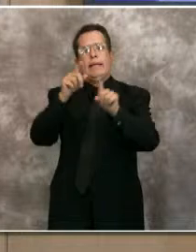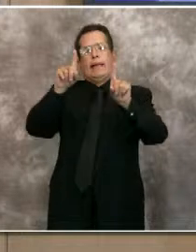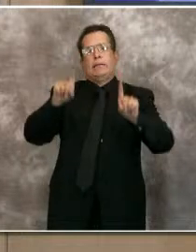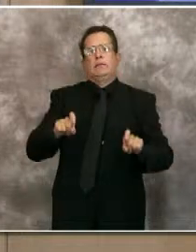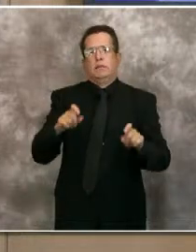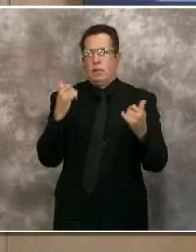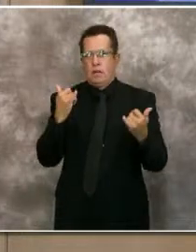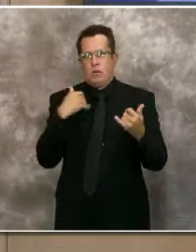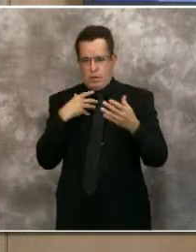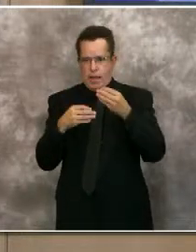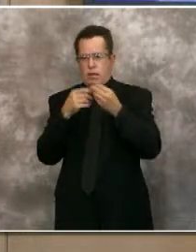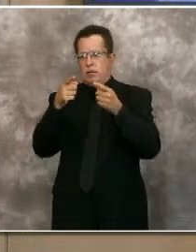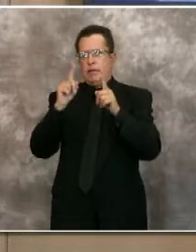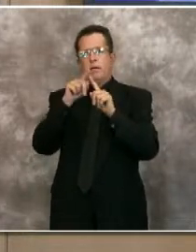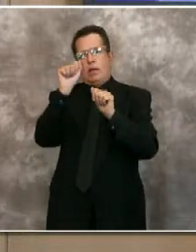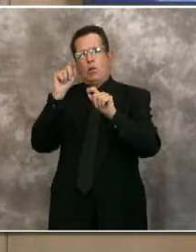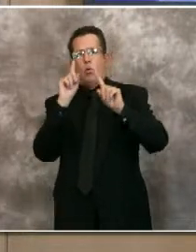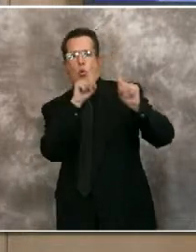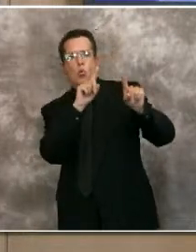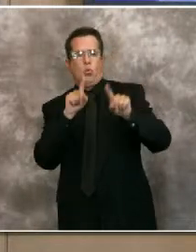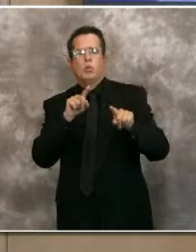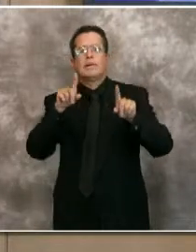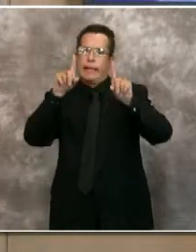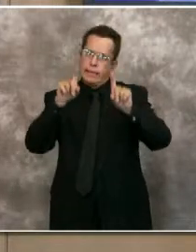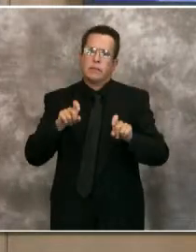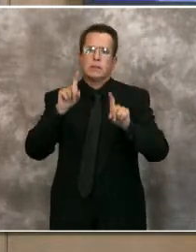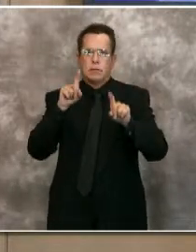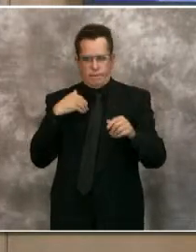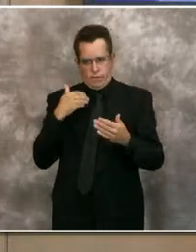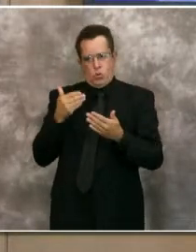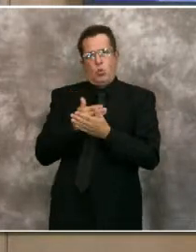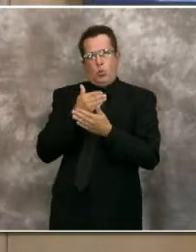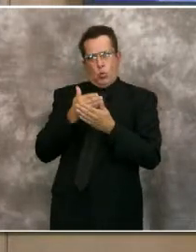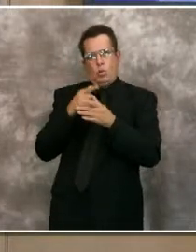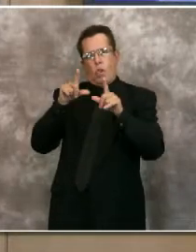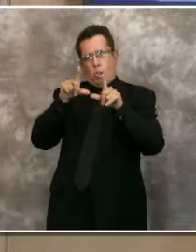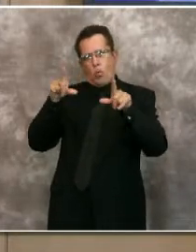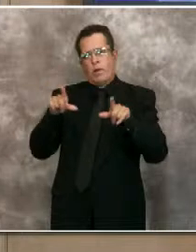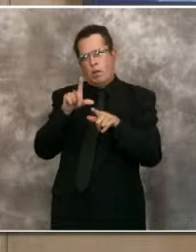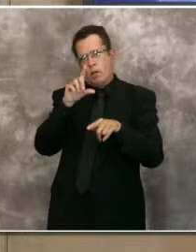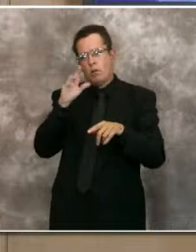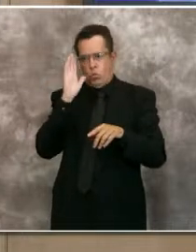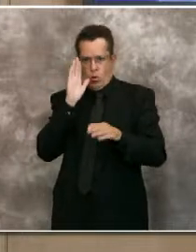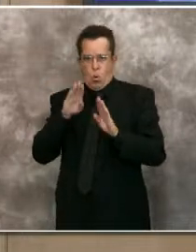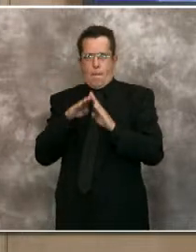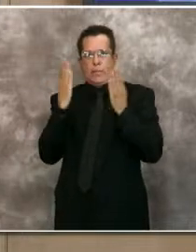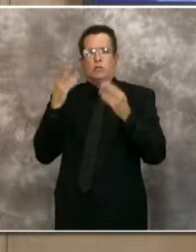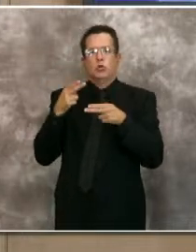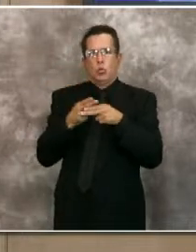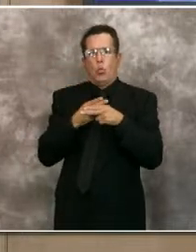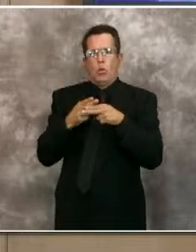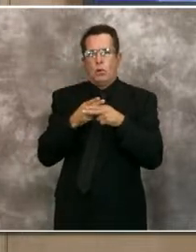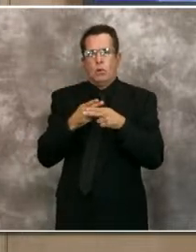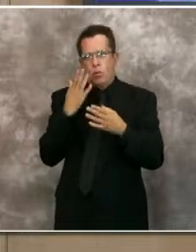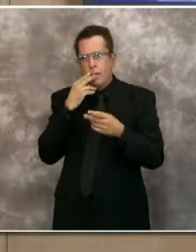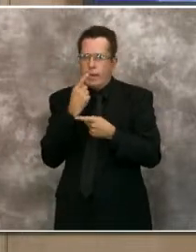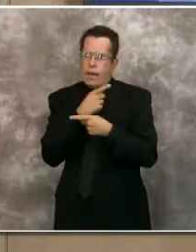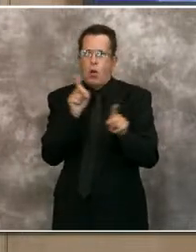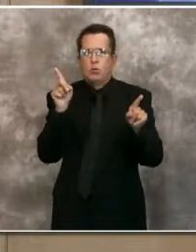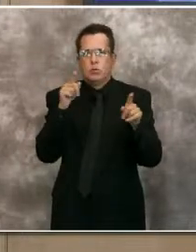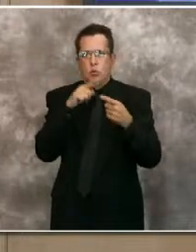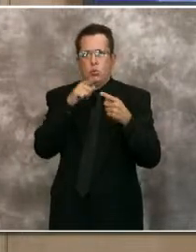continue to add testing sites, and I want to mention a new testing location, which is going to be opening up very shortly. For those seeking